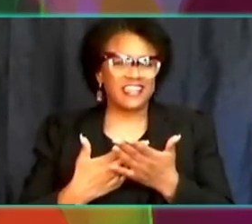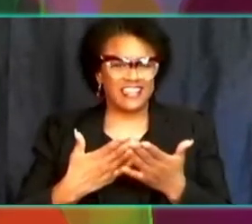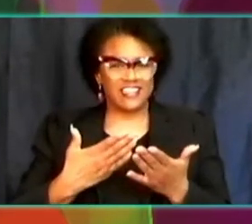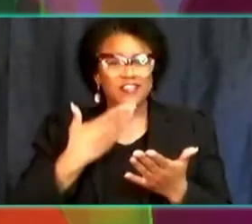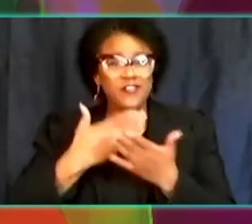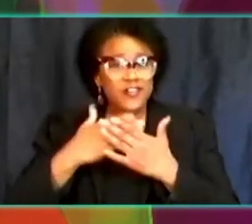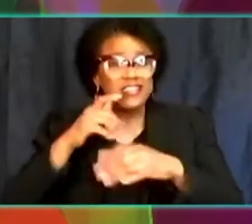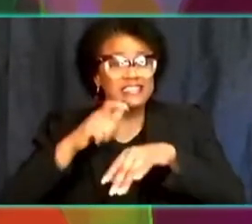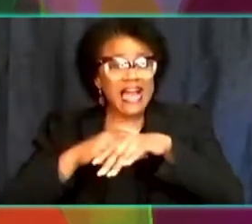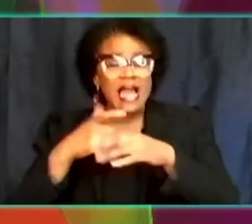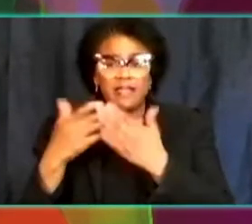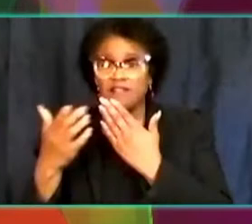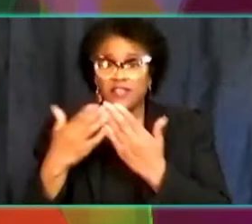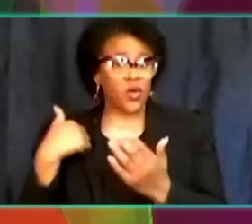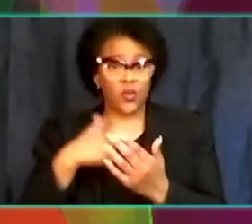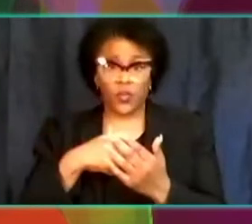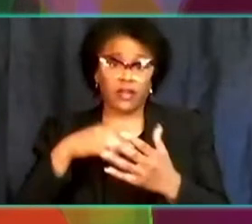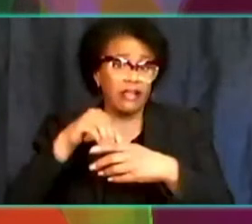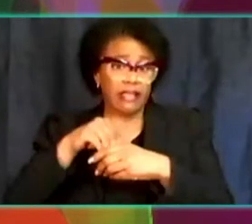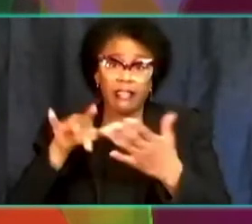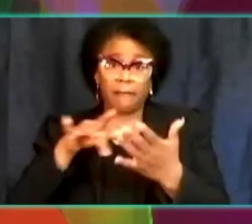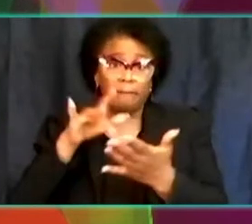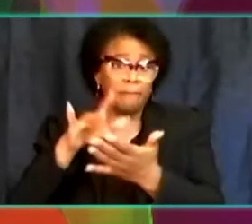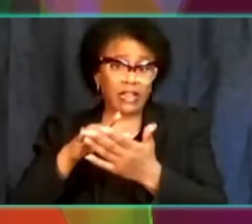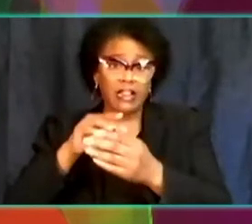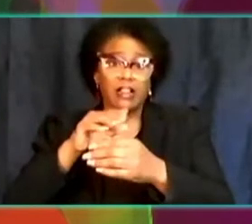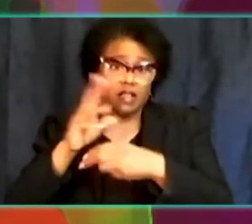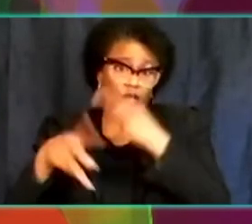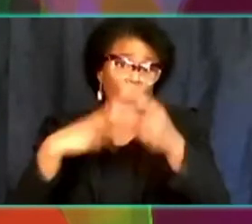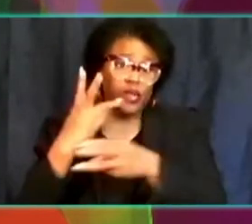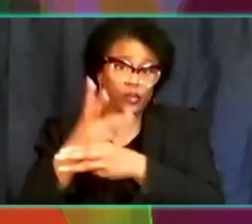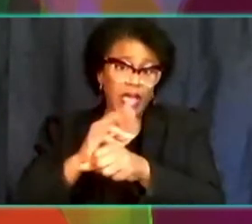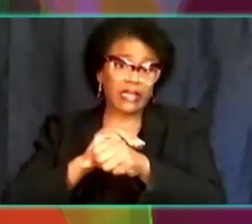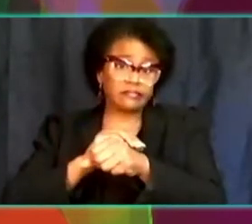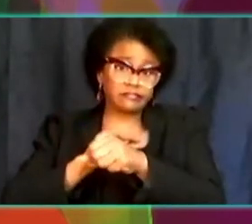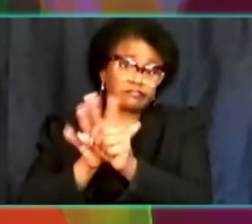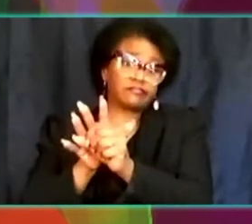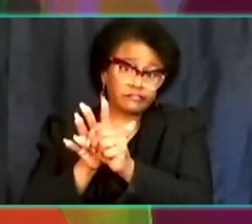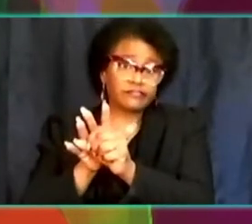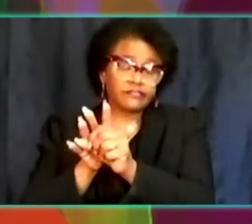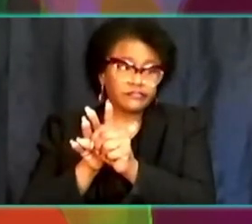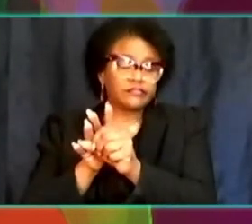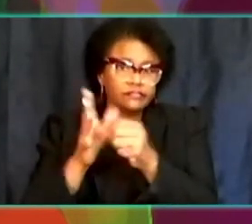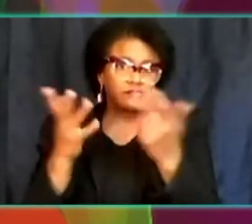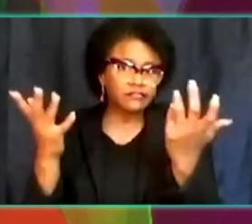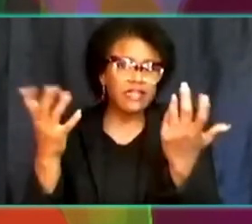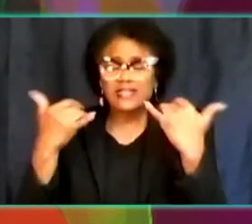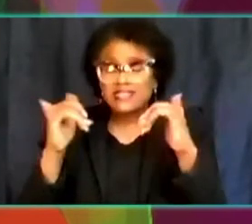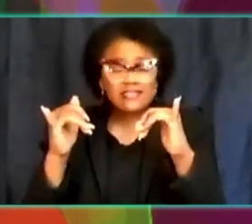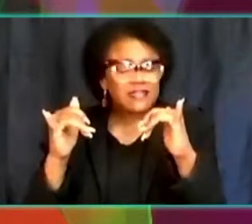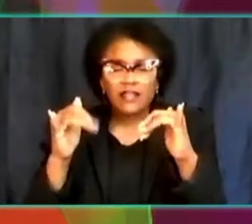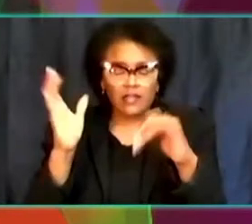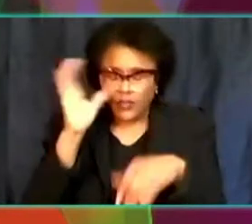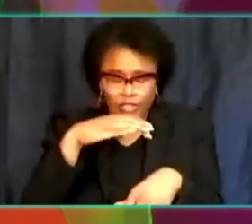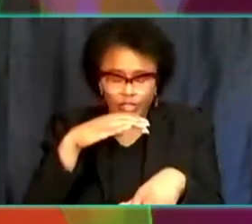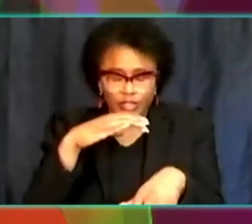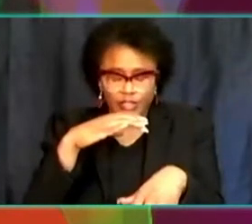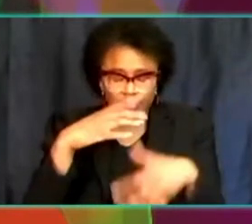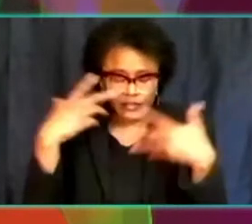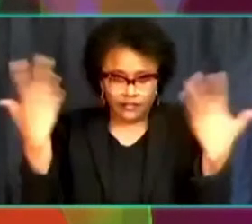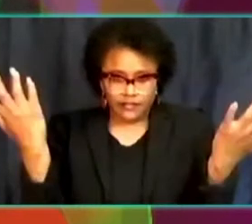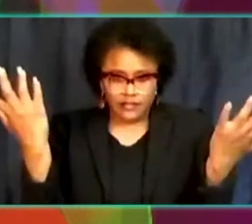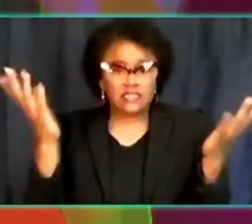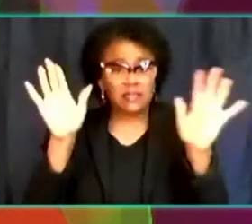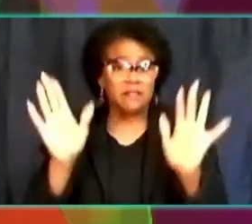though we're in the middle of a worldwide pandemic. You know what I mean? Like it's so weird, but yeah, it's